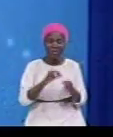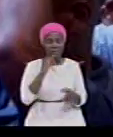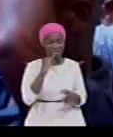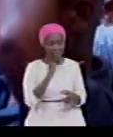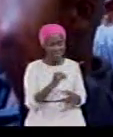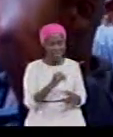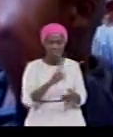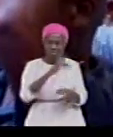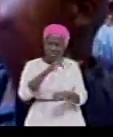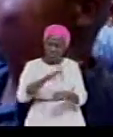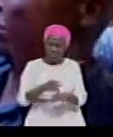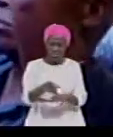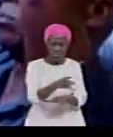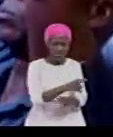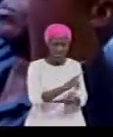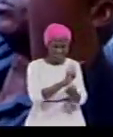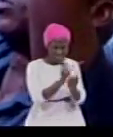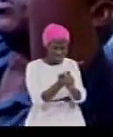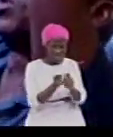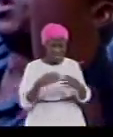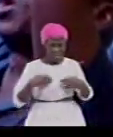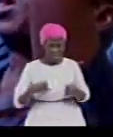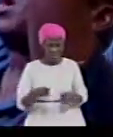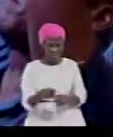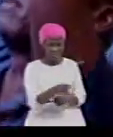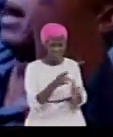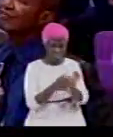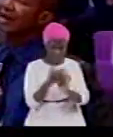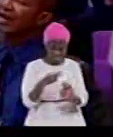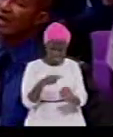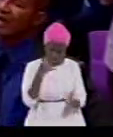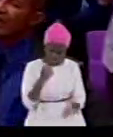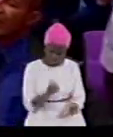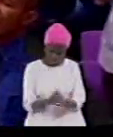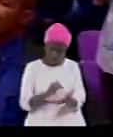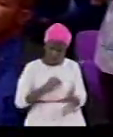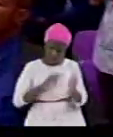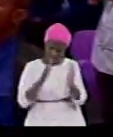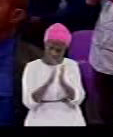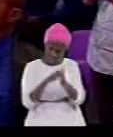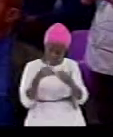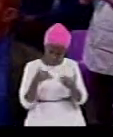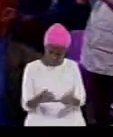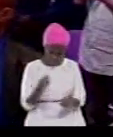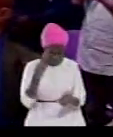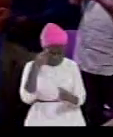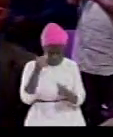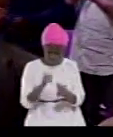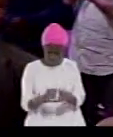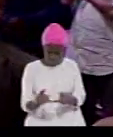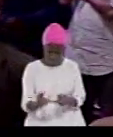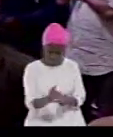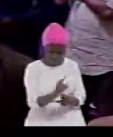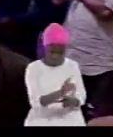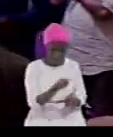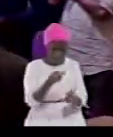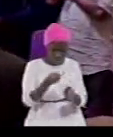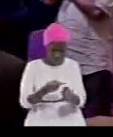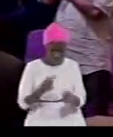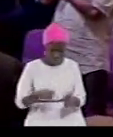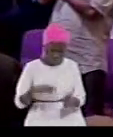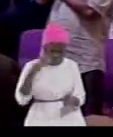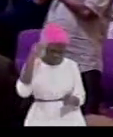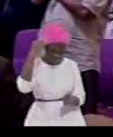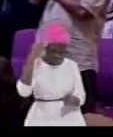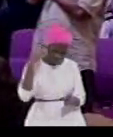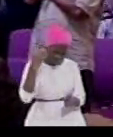them, heal them in Jesus' name. I pray now for everyone from the top of the head to the